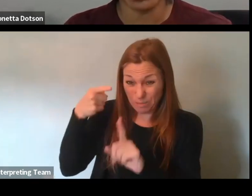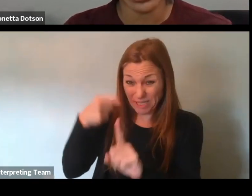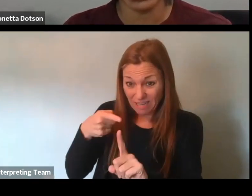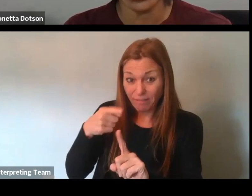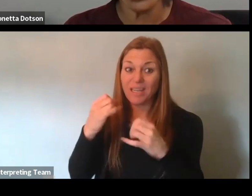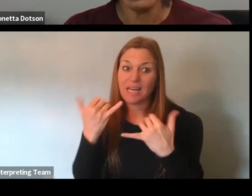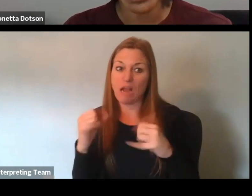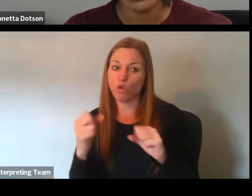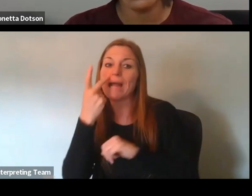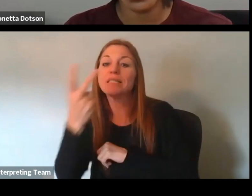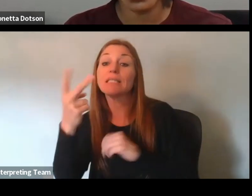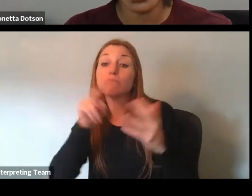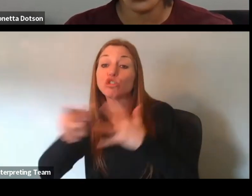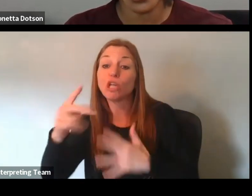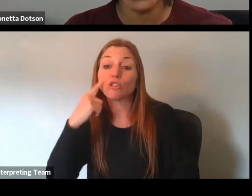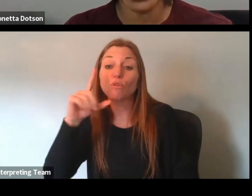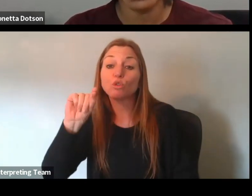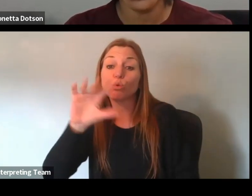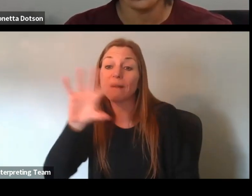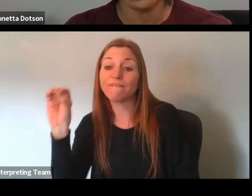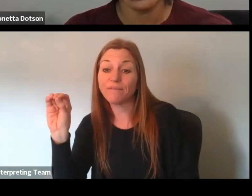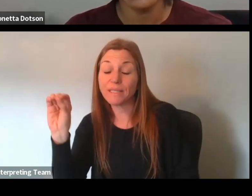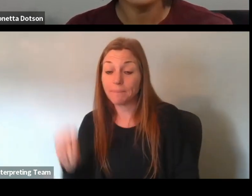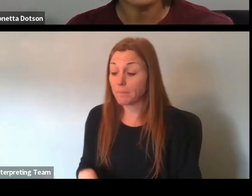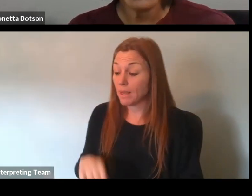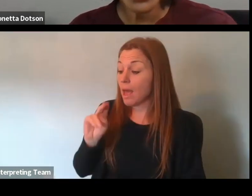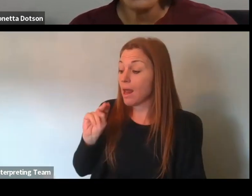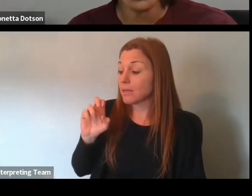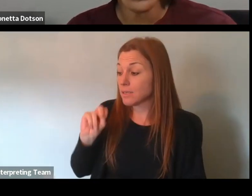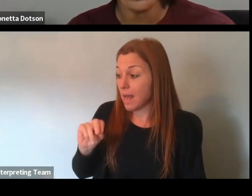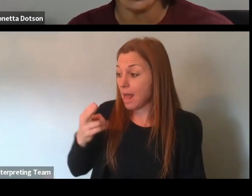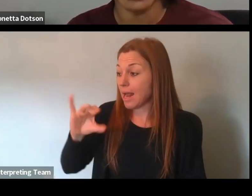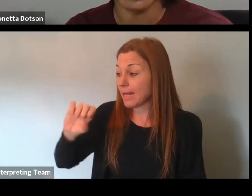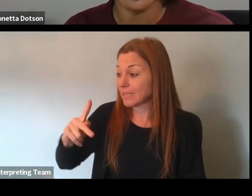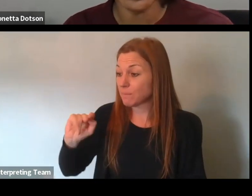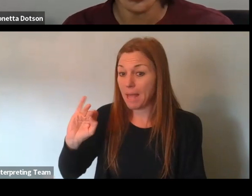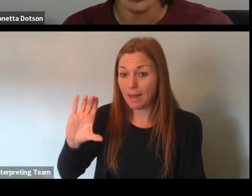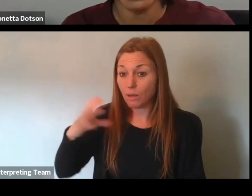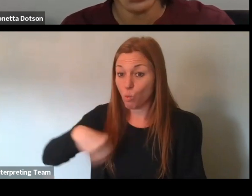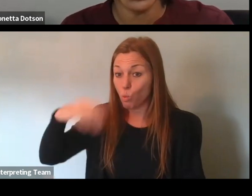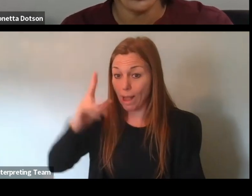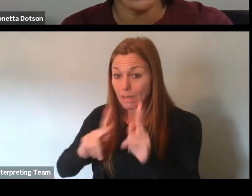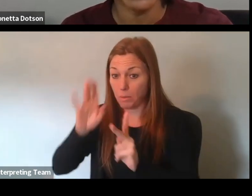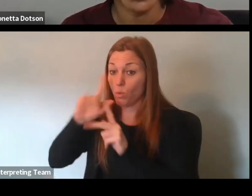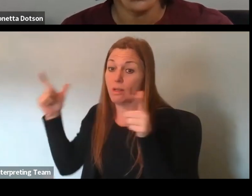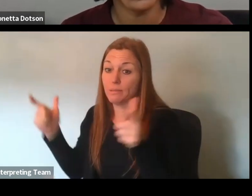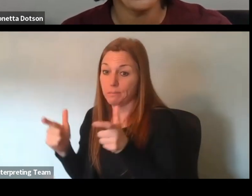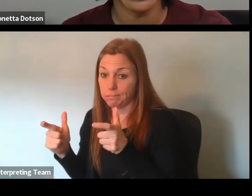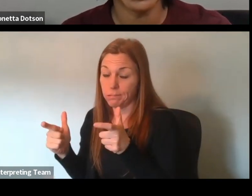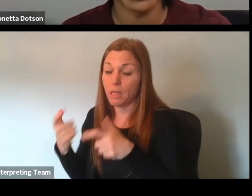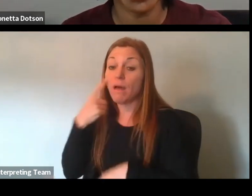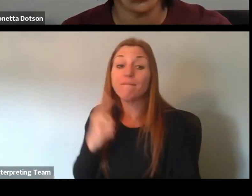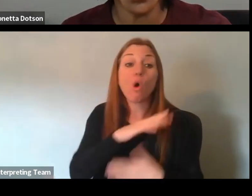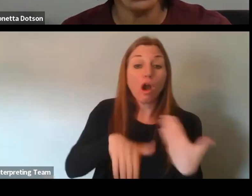the proportion will change and get lower, but for all other ethnic and racial groups, the